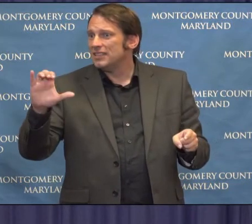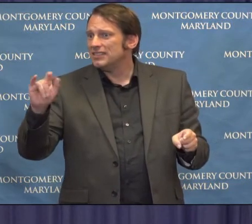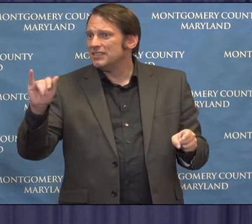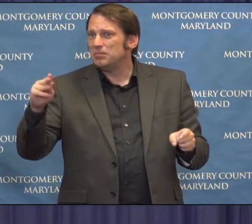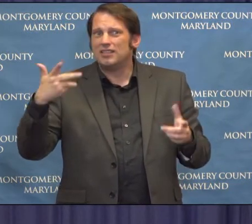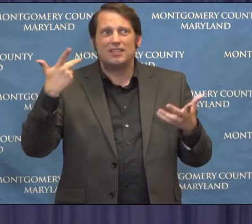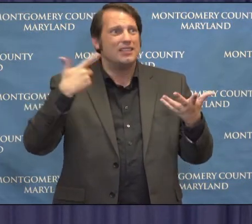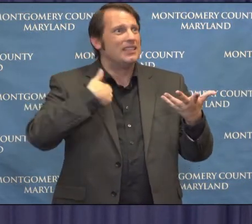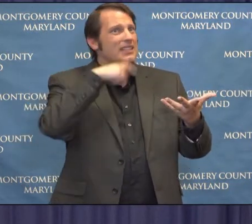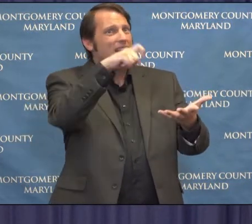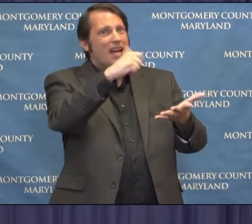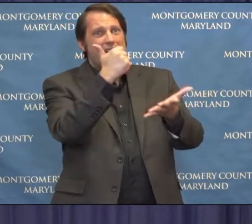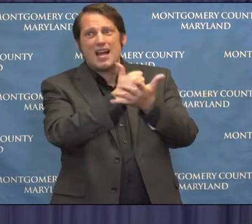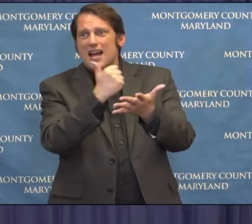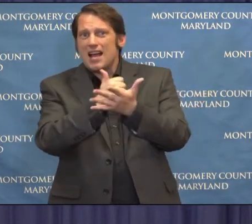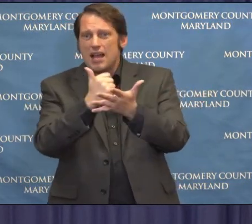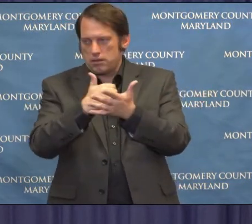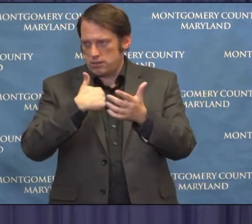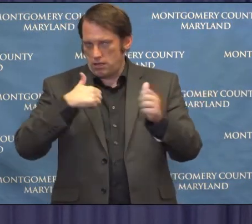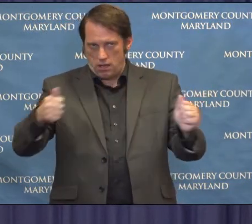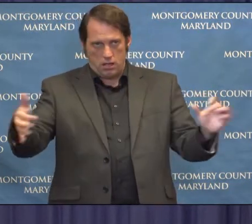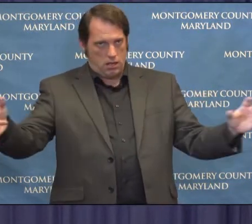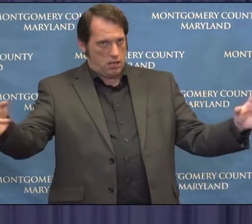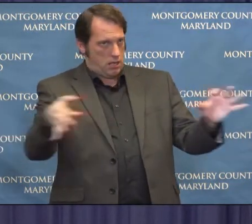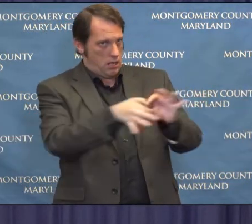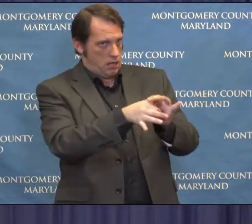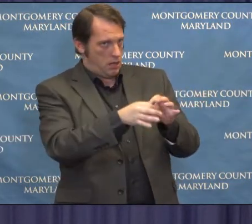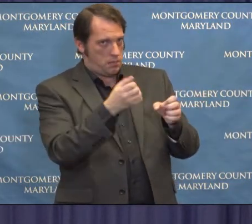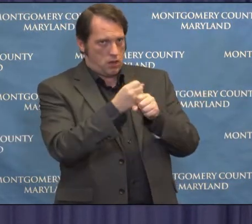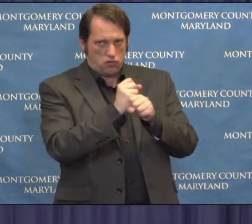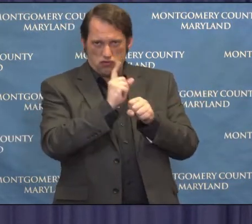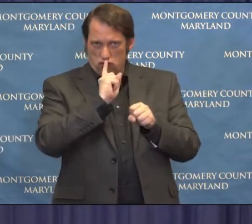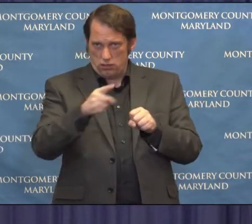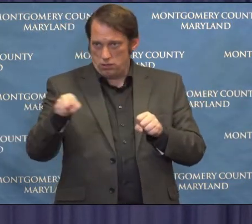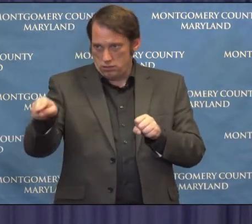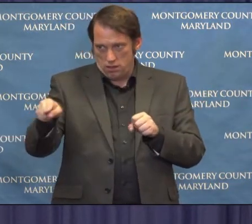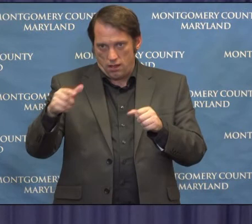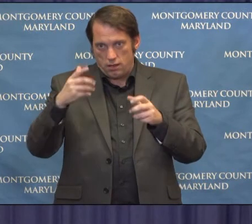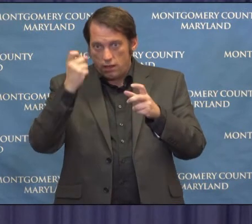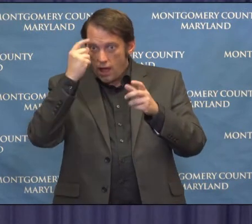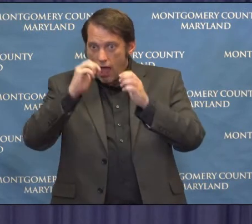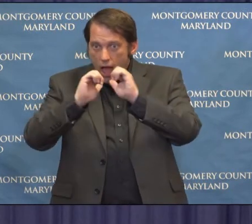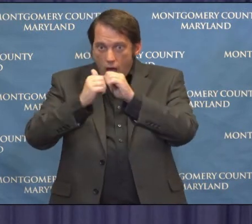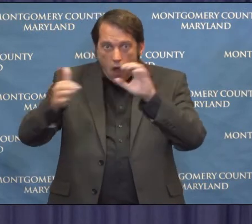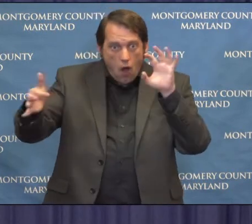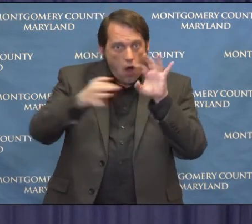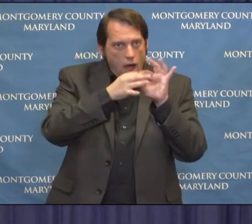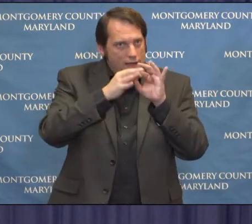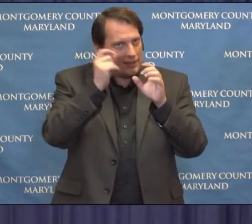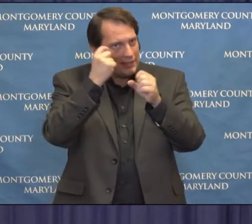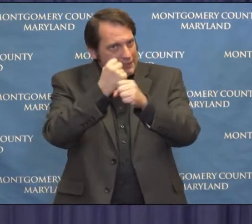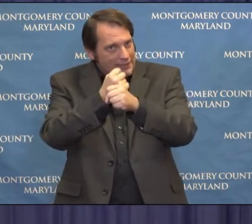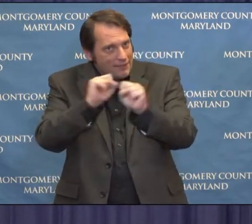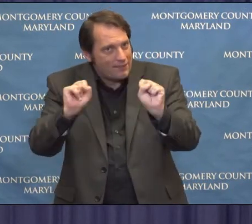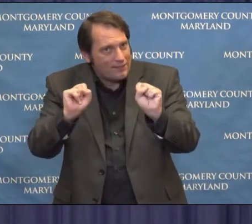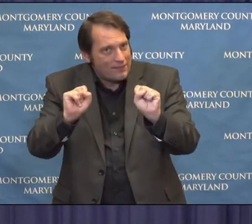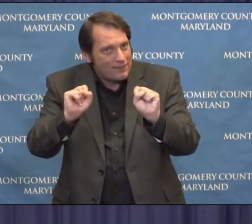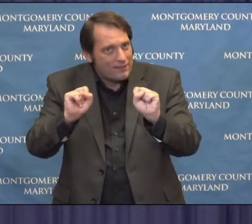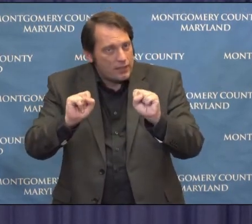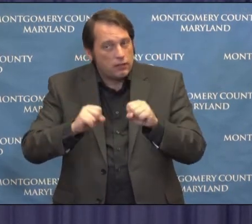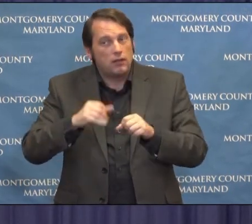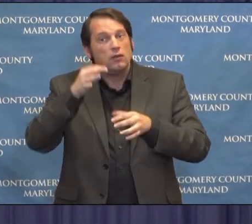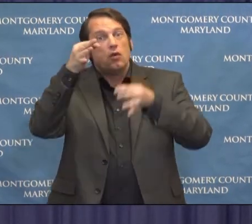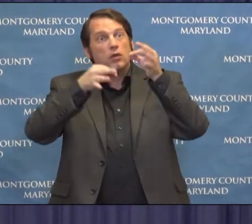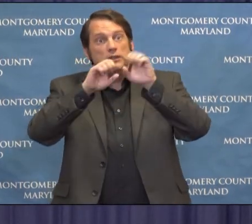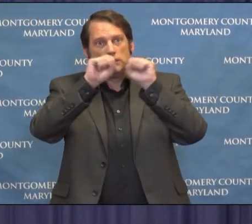these situations in the safest manner possible. The court system is still viable in order to deal with any ex parte